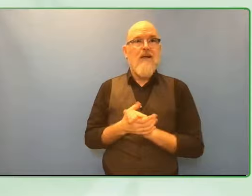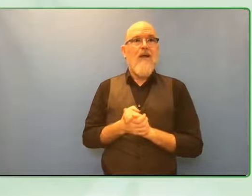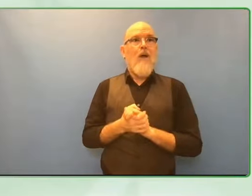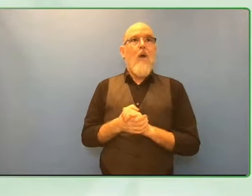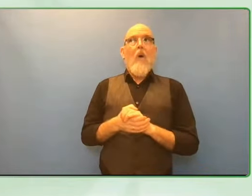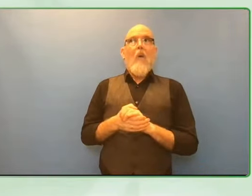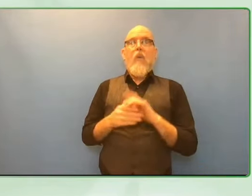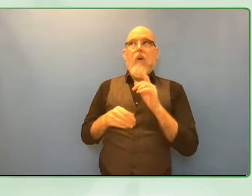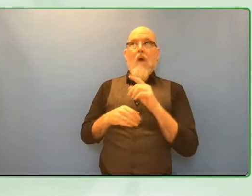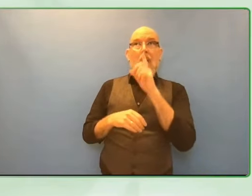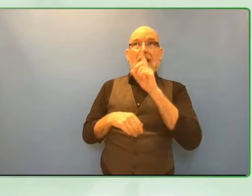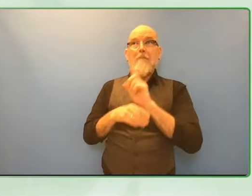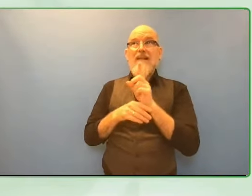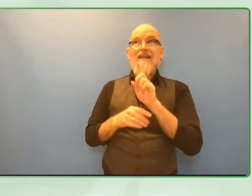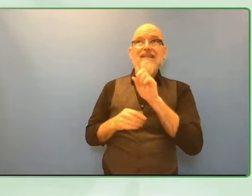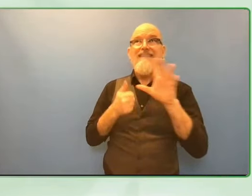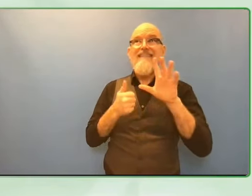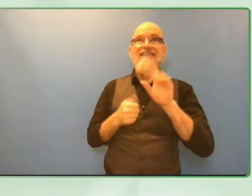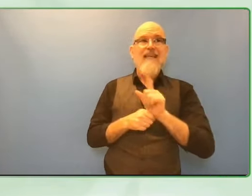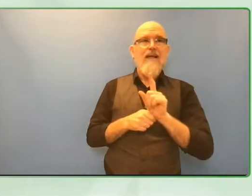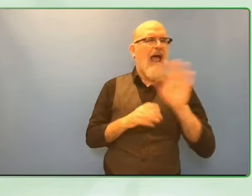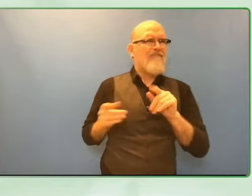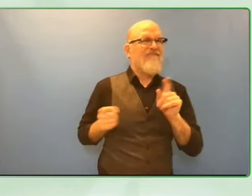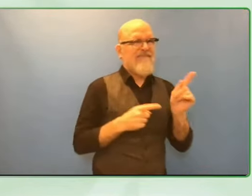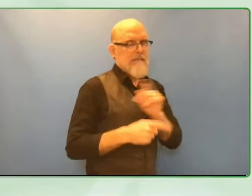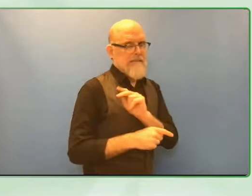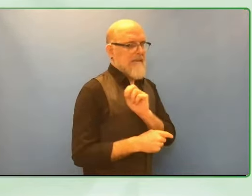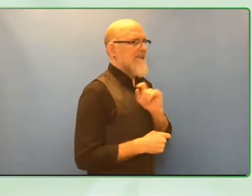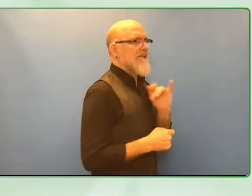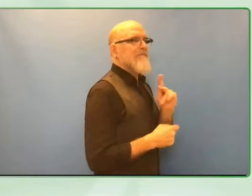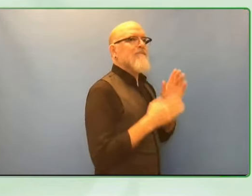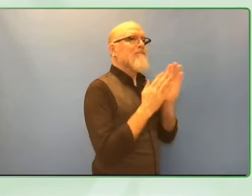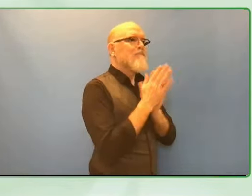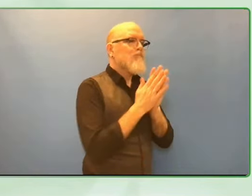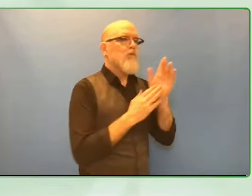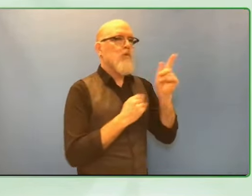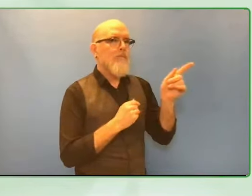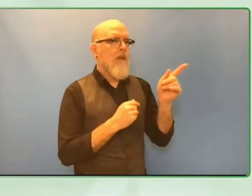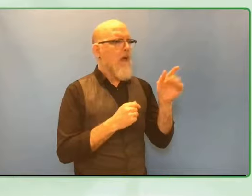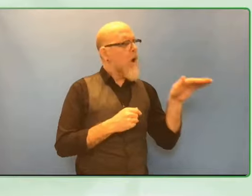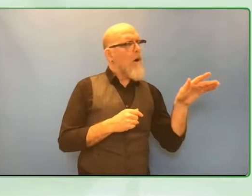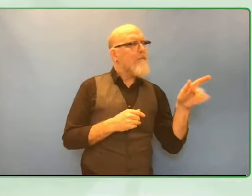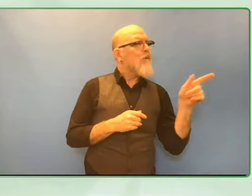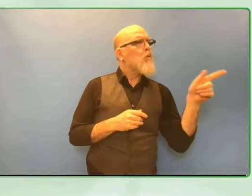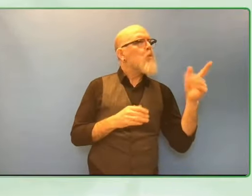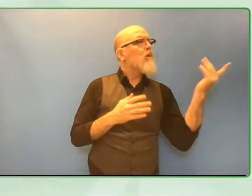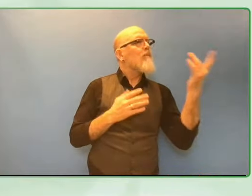give us 2 things that you would like the audience to take away with them?